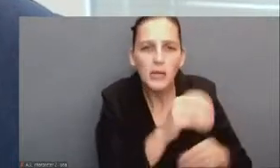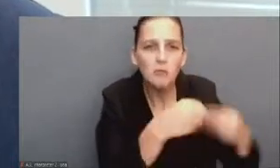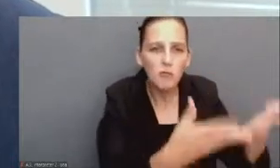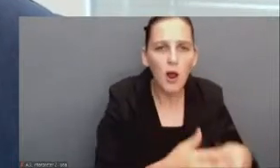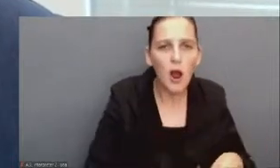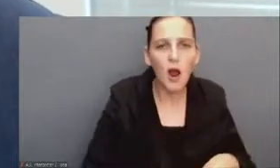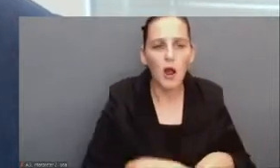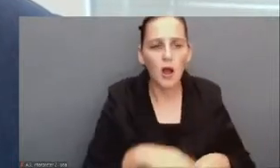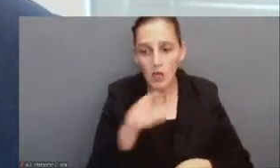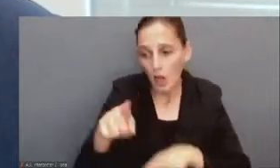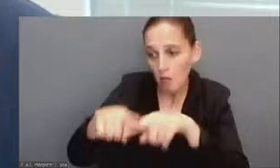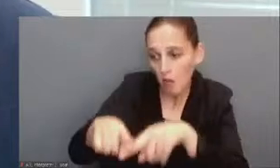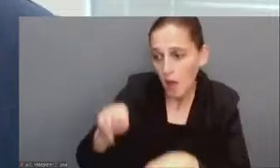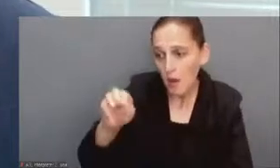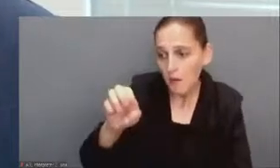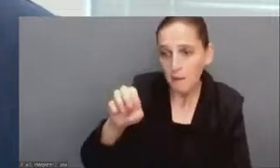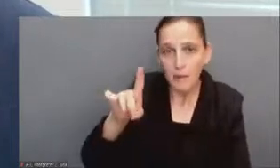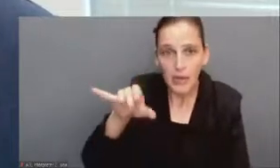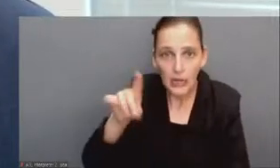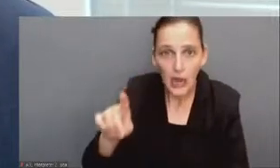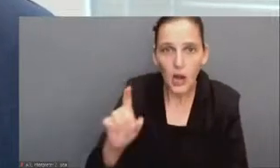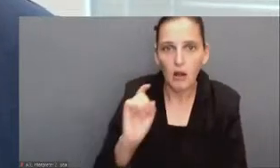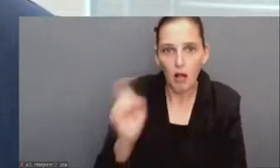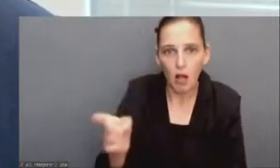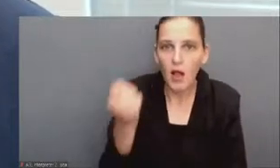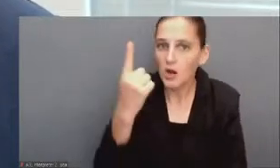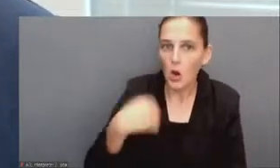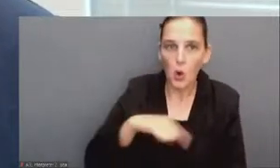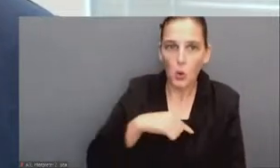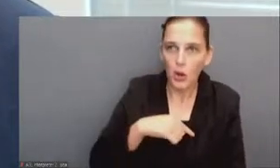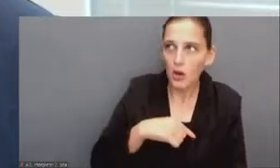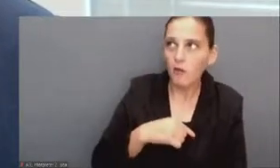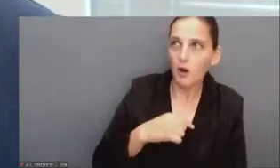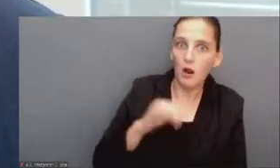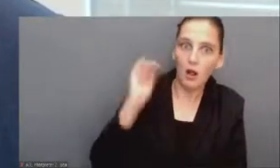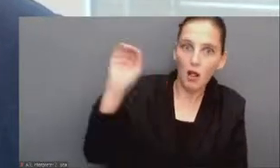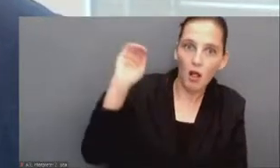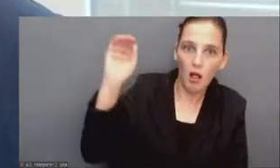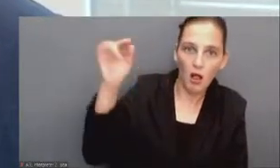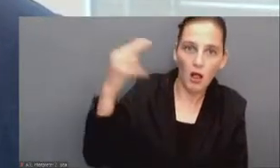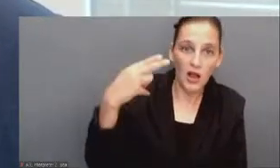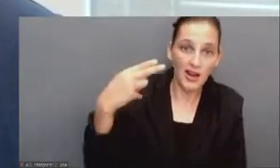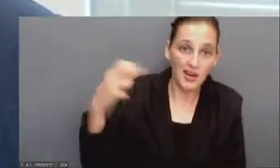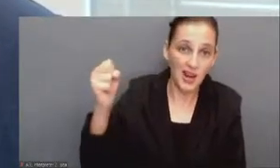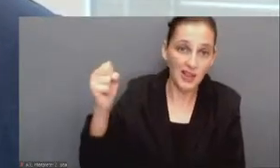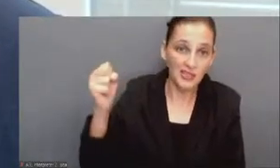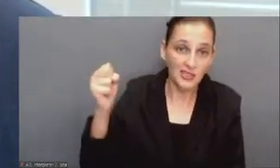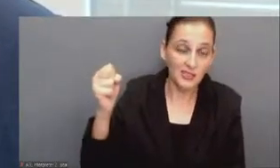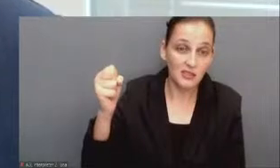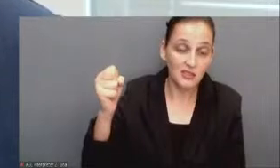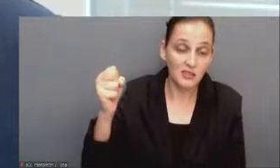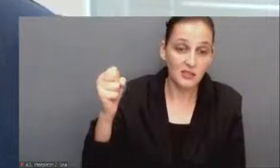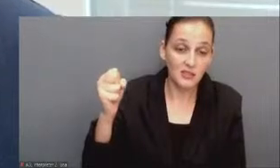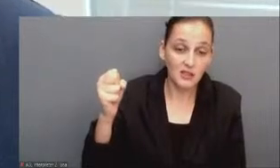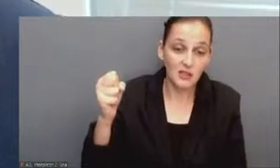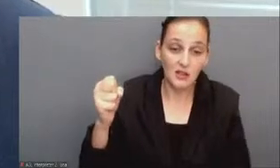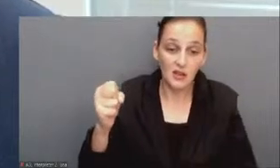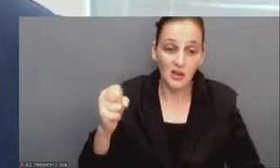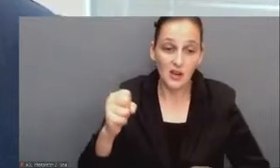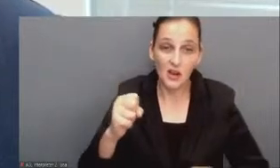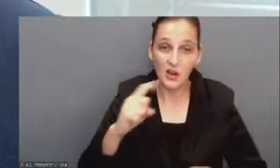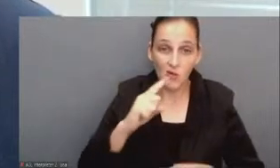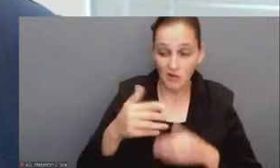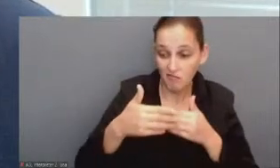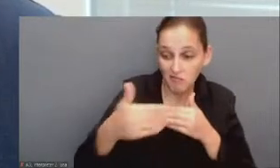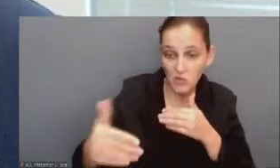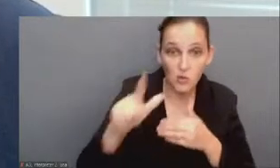important. And we've been making this case to HHS and the administration. And, in the weeks ahead, there's still $24 billion that